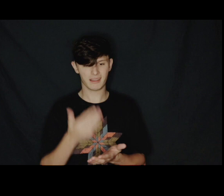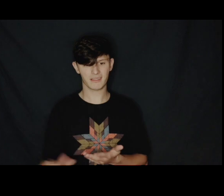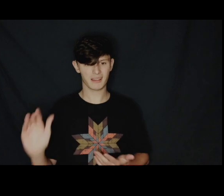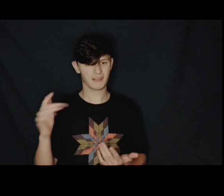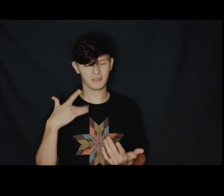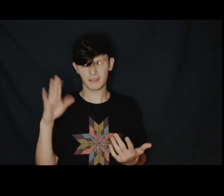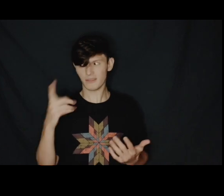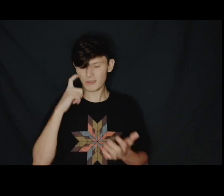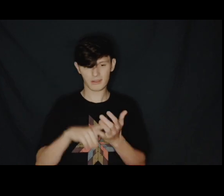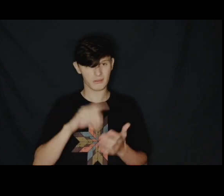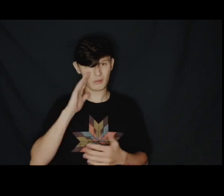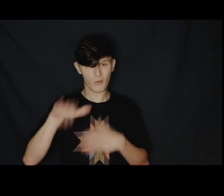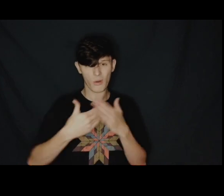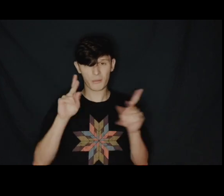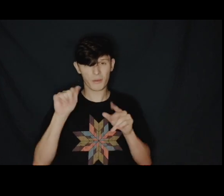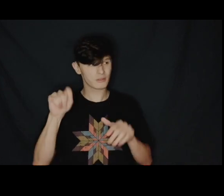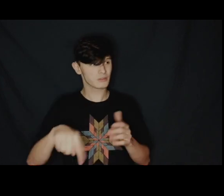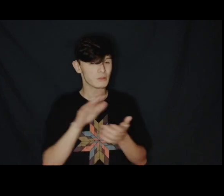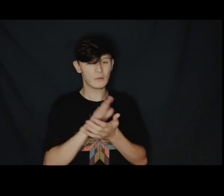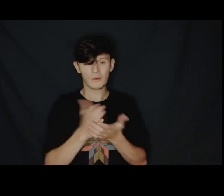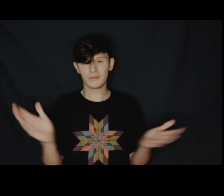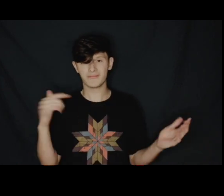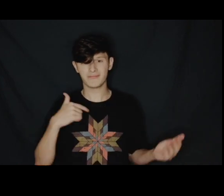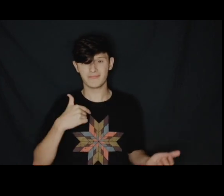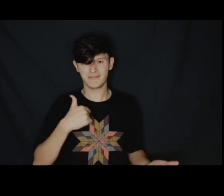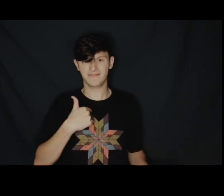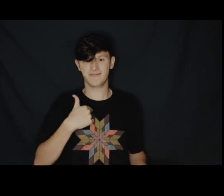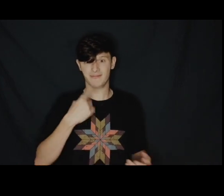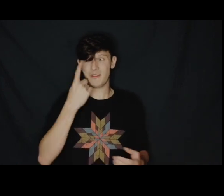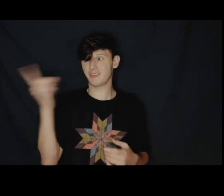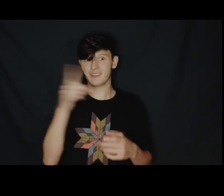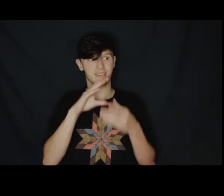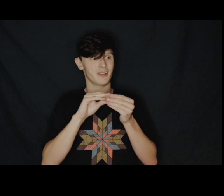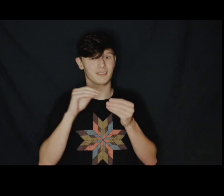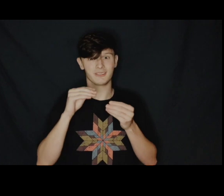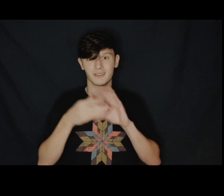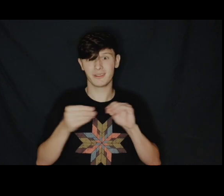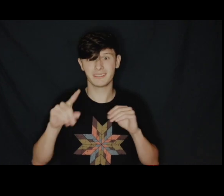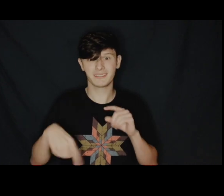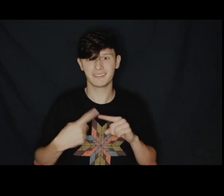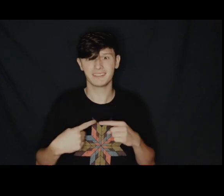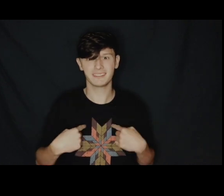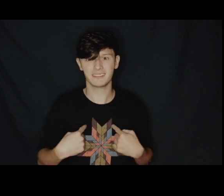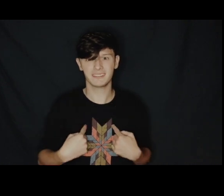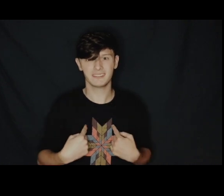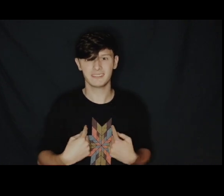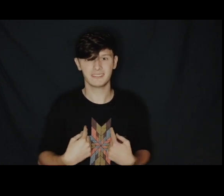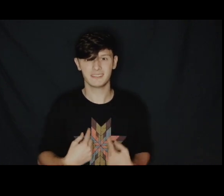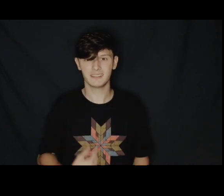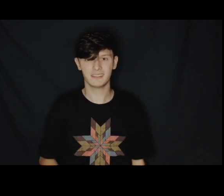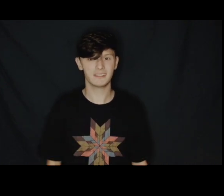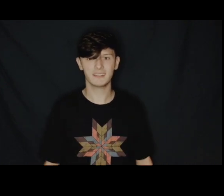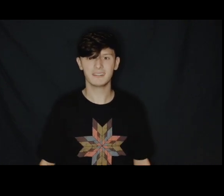out of all the characters at school. I am not the one who the